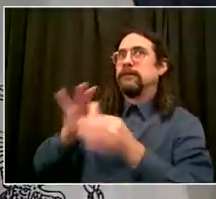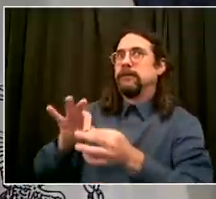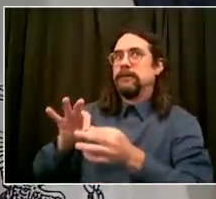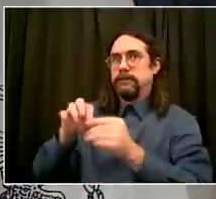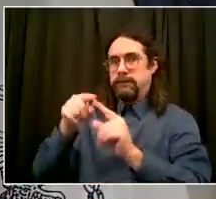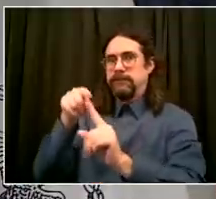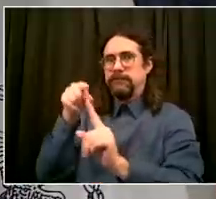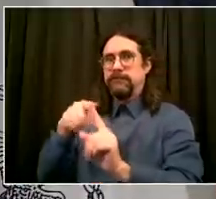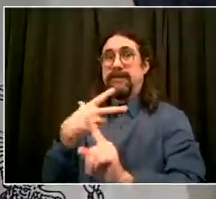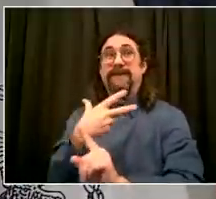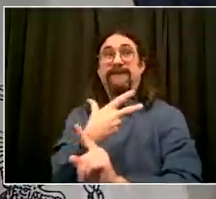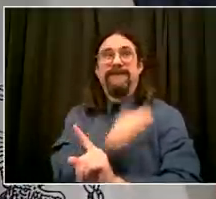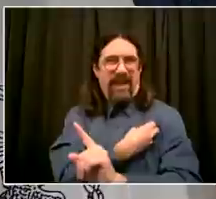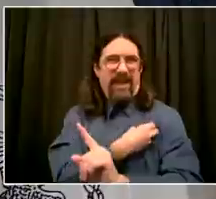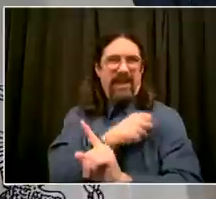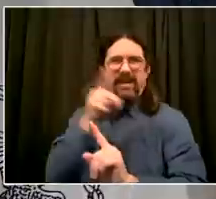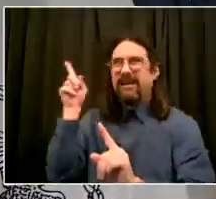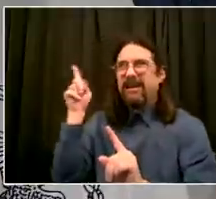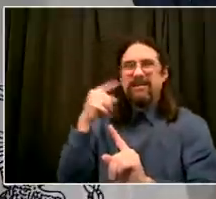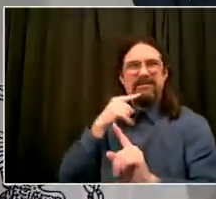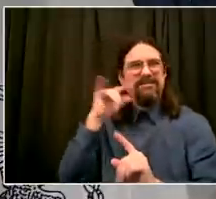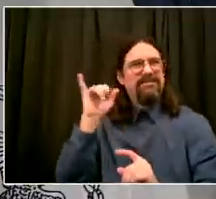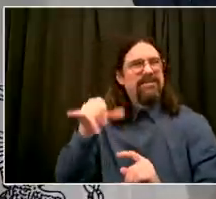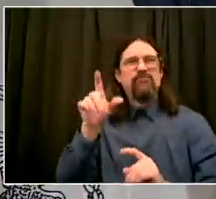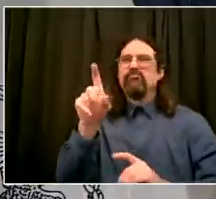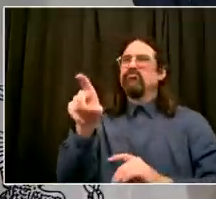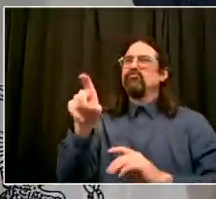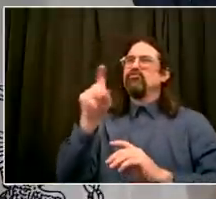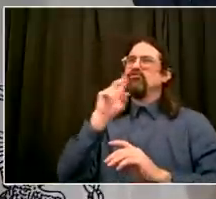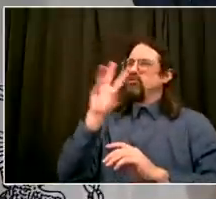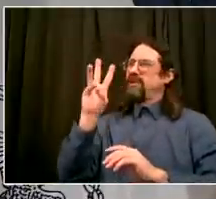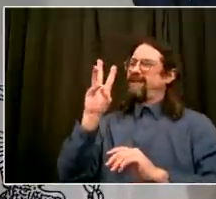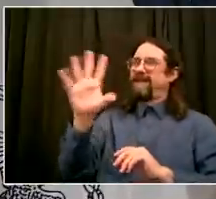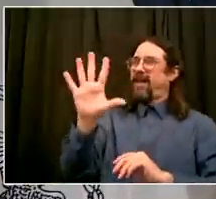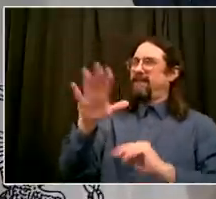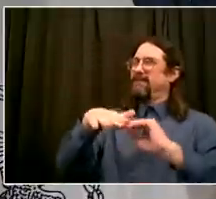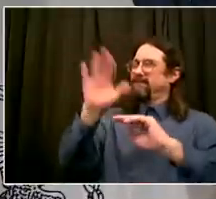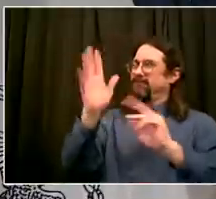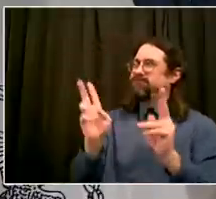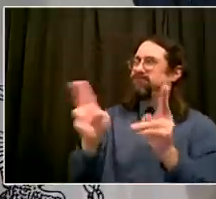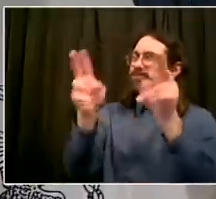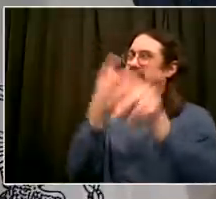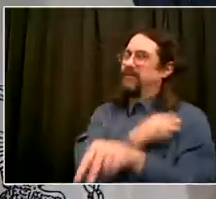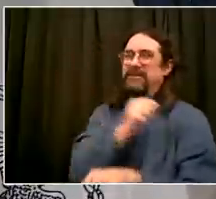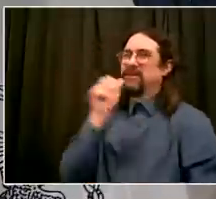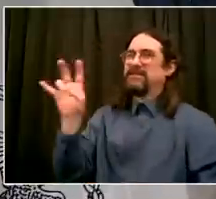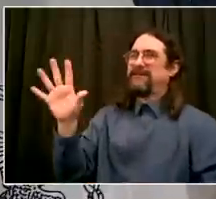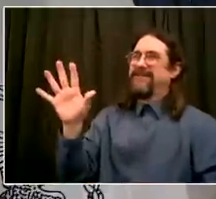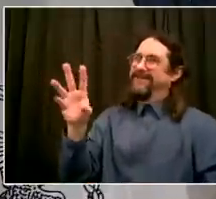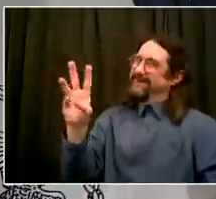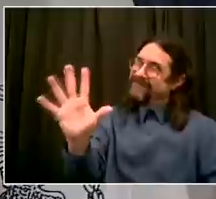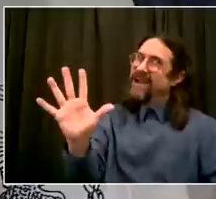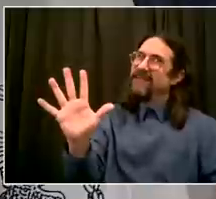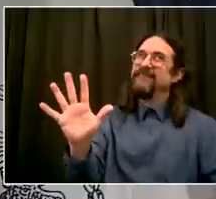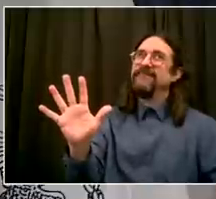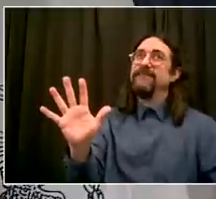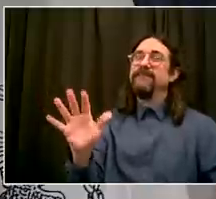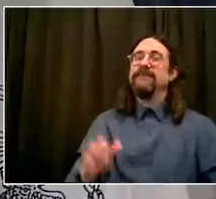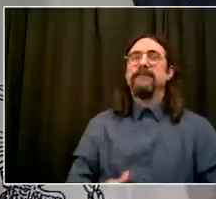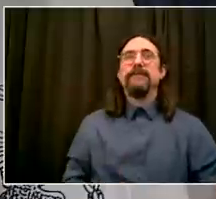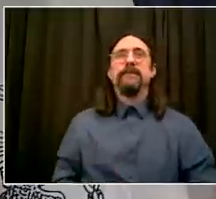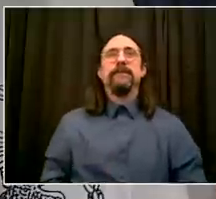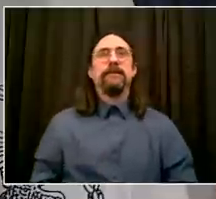for COVID-related deaths is under 75 for Black and Hispanic people. So, I mean, just given, you know, how much you've emphasized